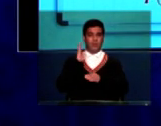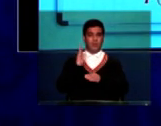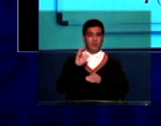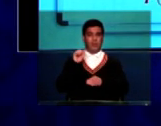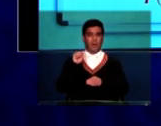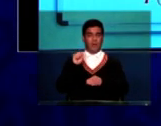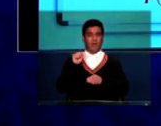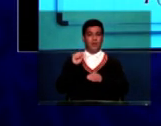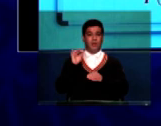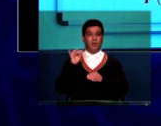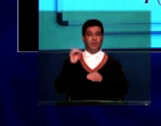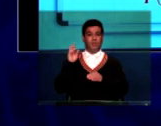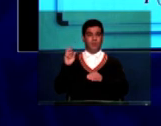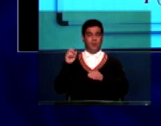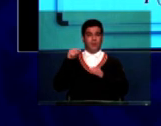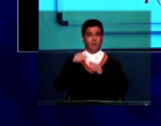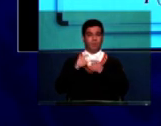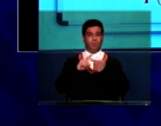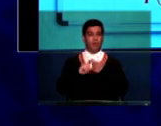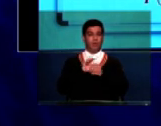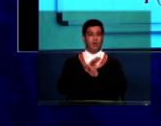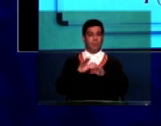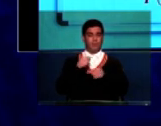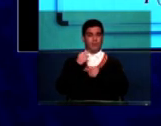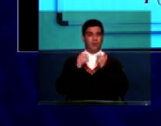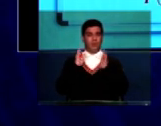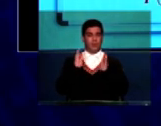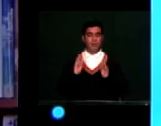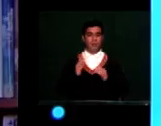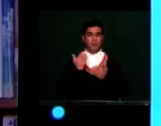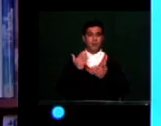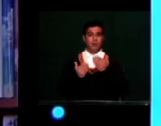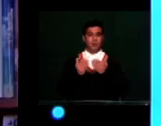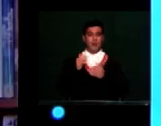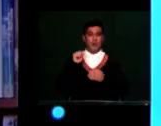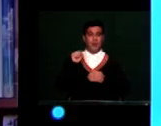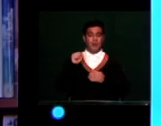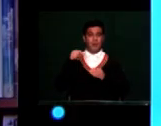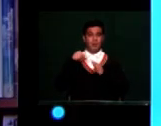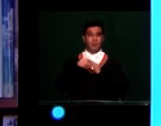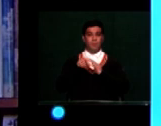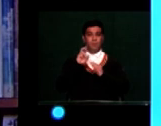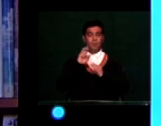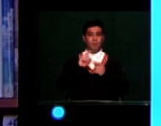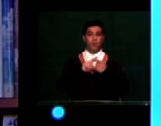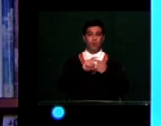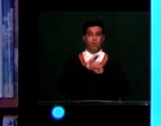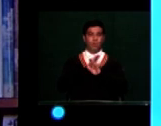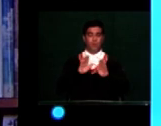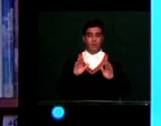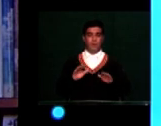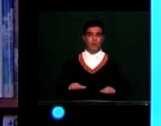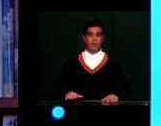A hodisa B hodisiga bog'liq emas deyiladi. Agar A hodisa B hodisiga bog'liq